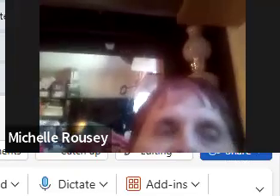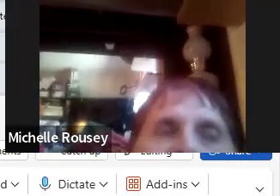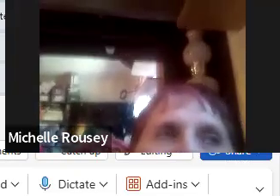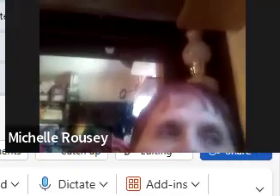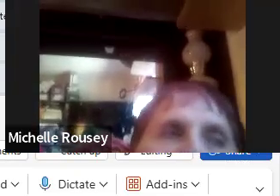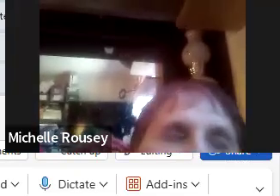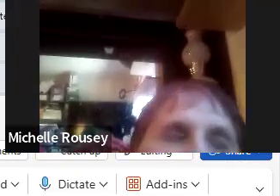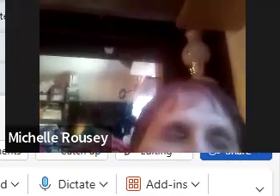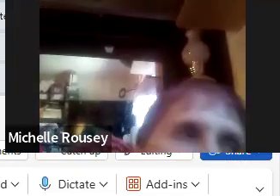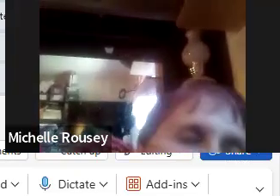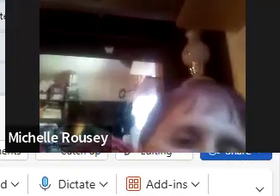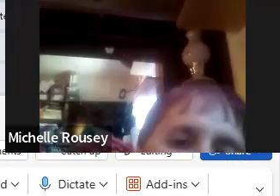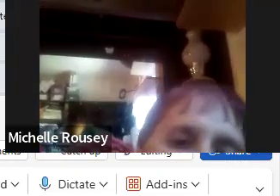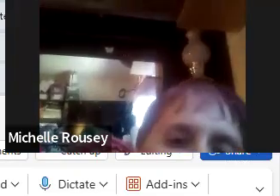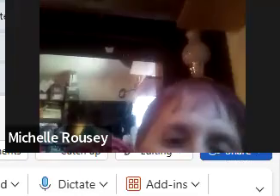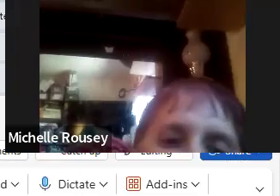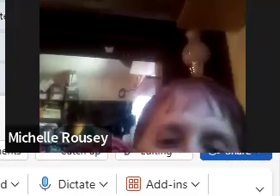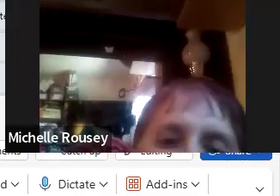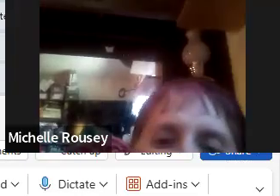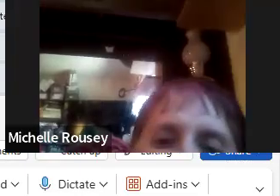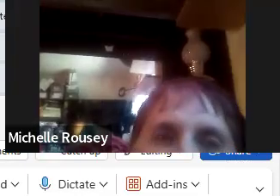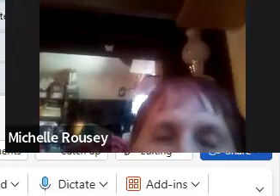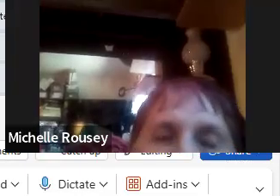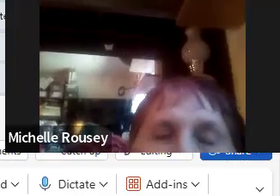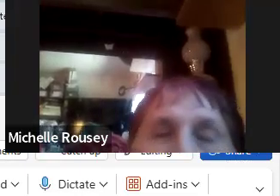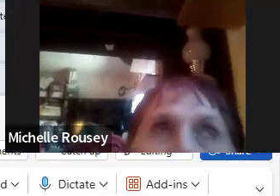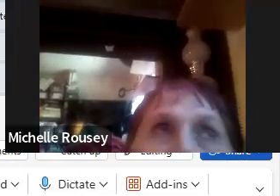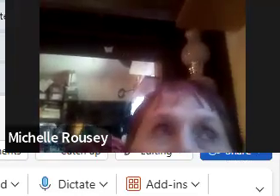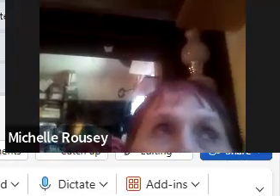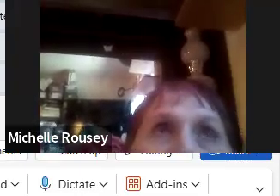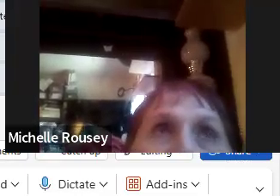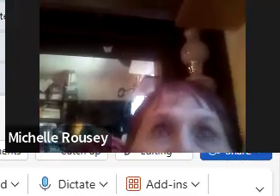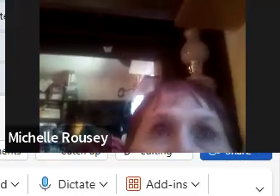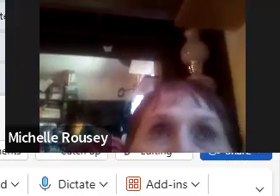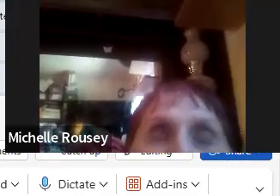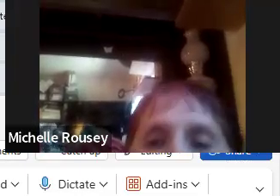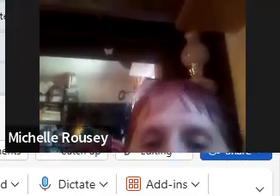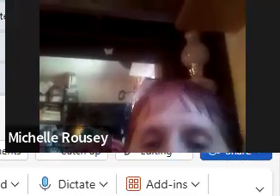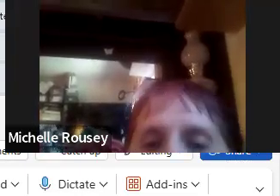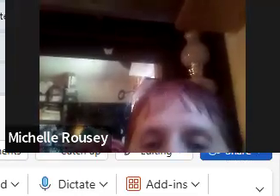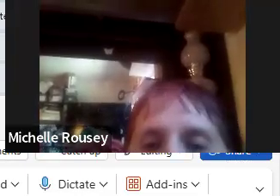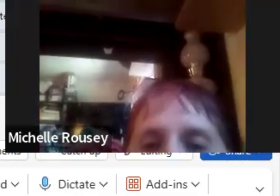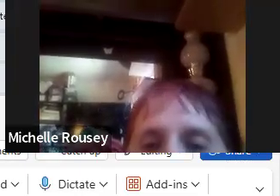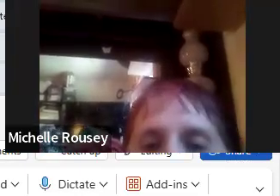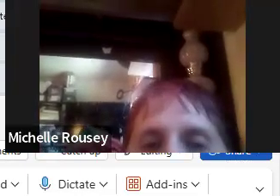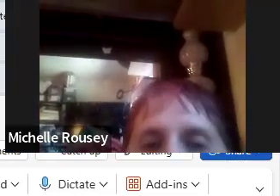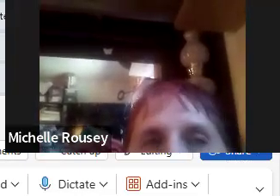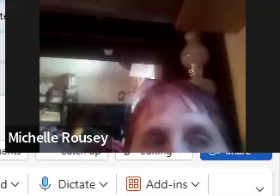population, then we need to be specific in our language and make sure that that is